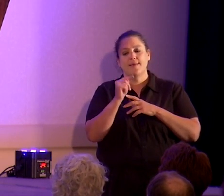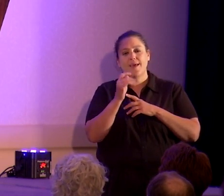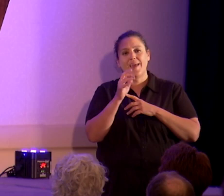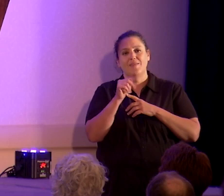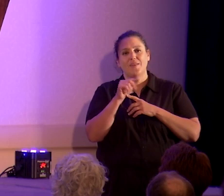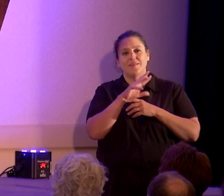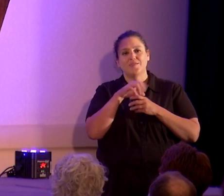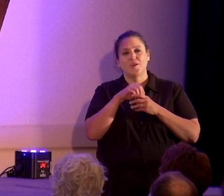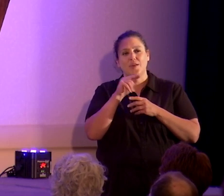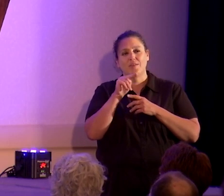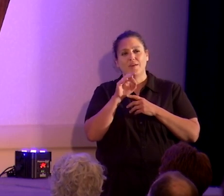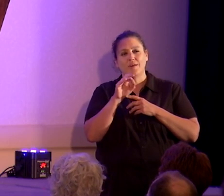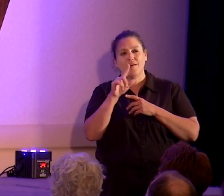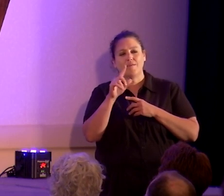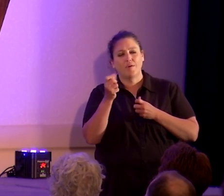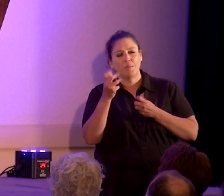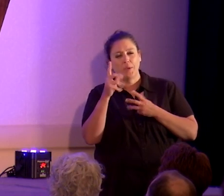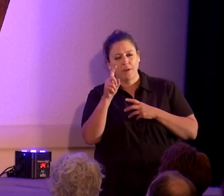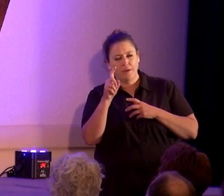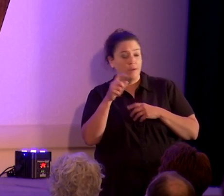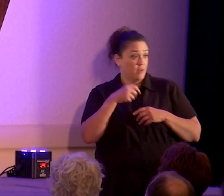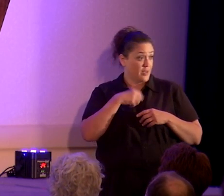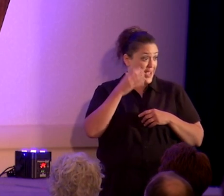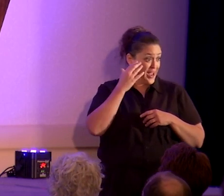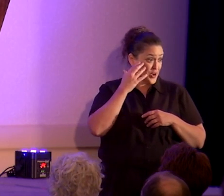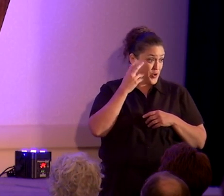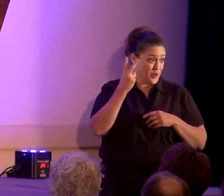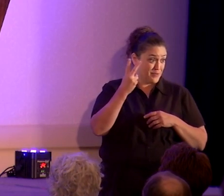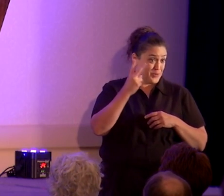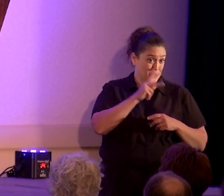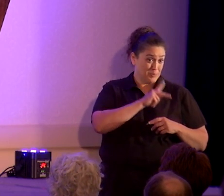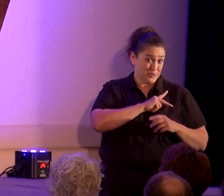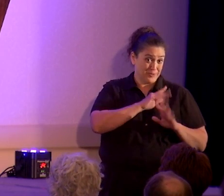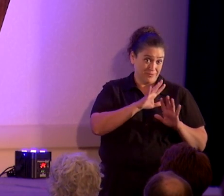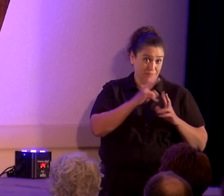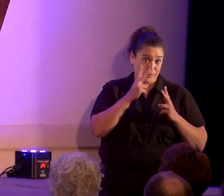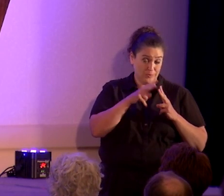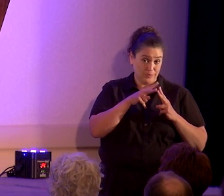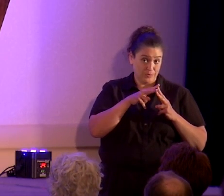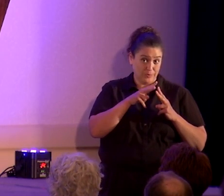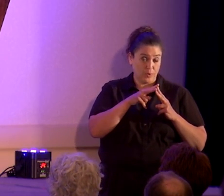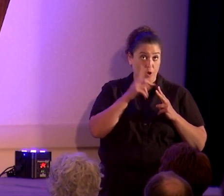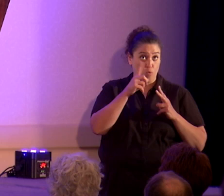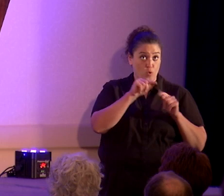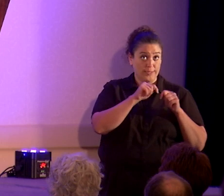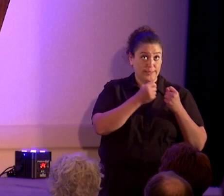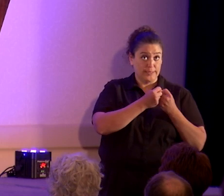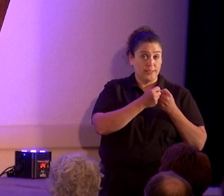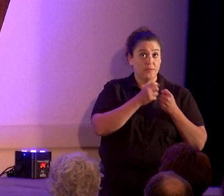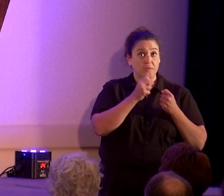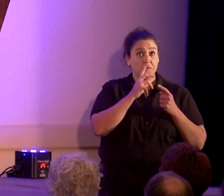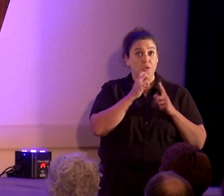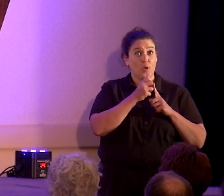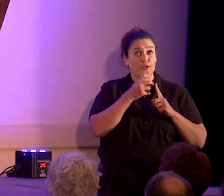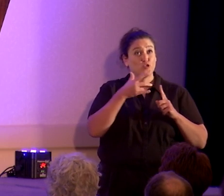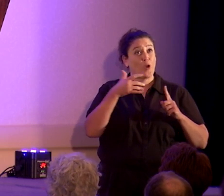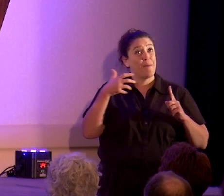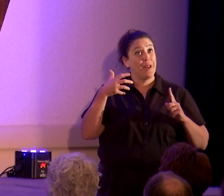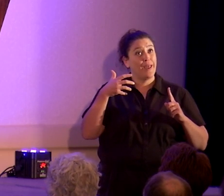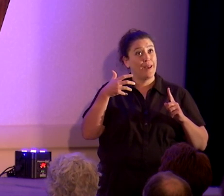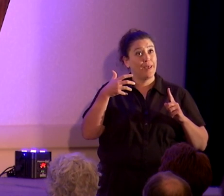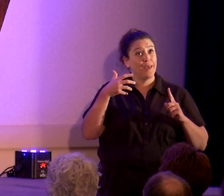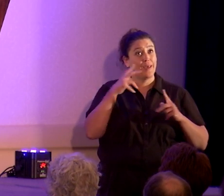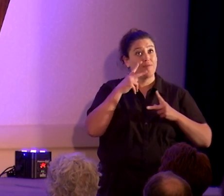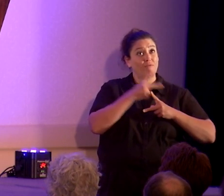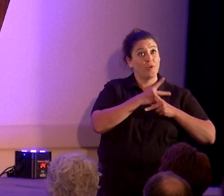NFL? Let's see. I know of two personally, just on one team. So extrapolating from that,